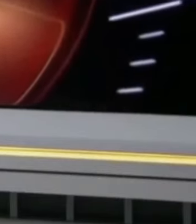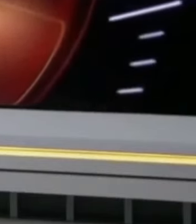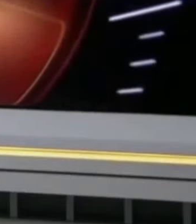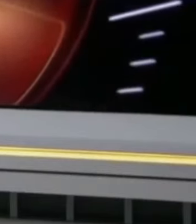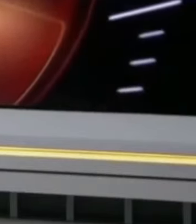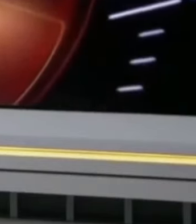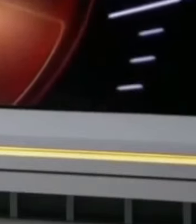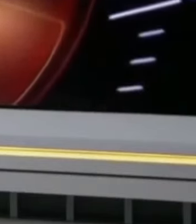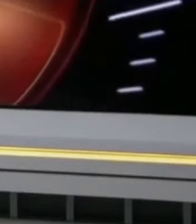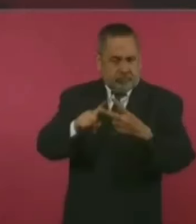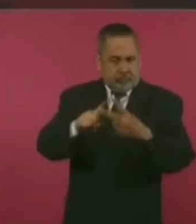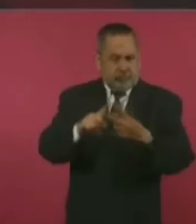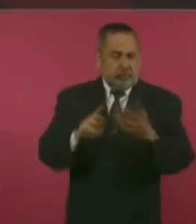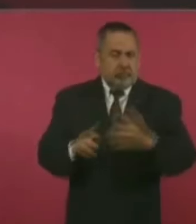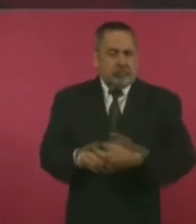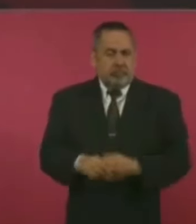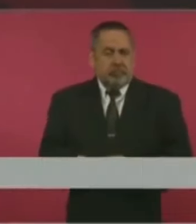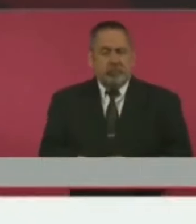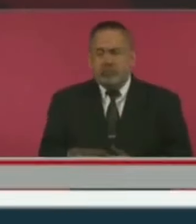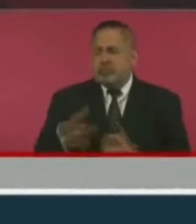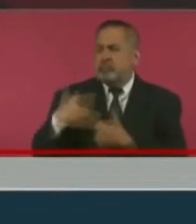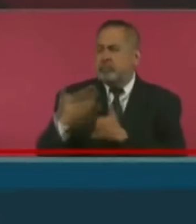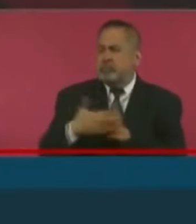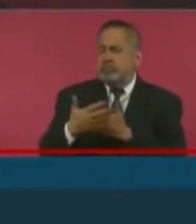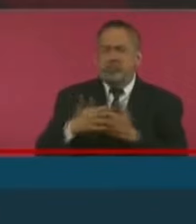its embassy in Quito.